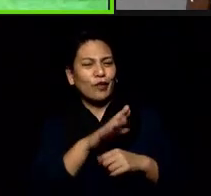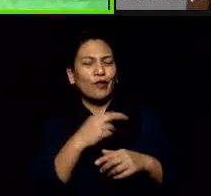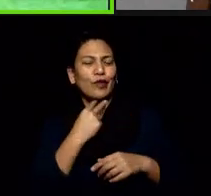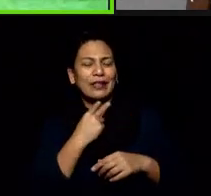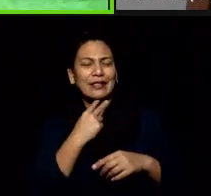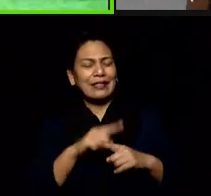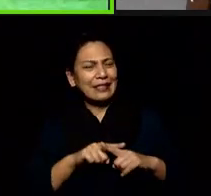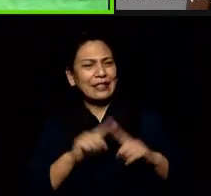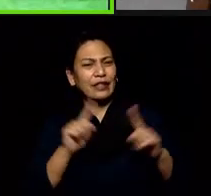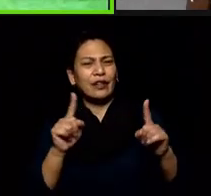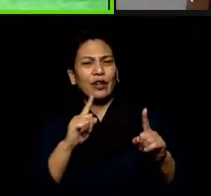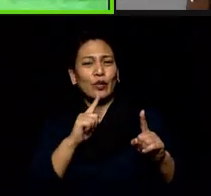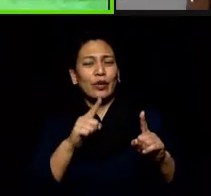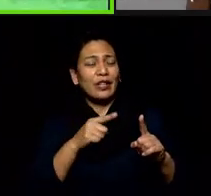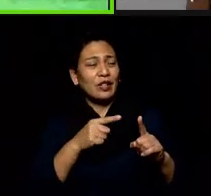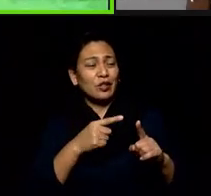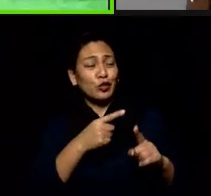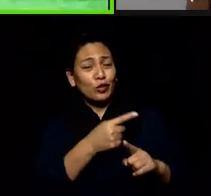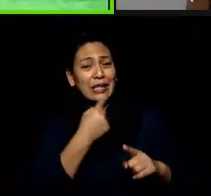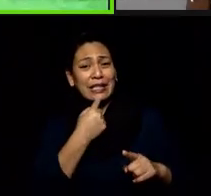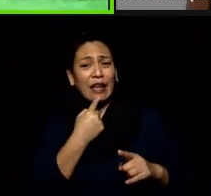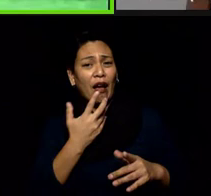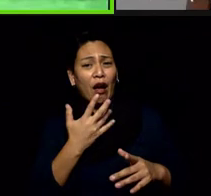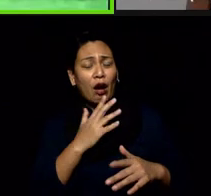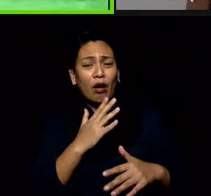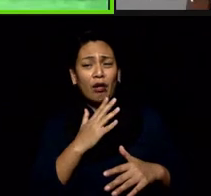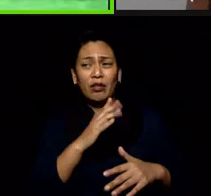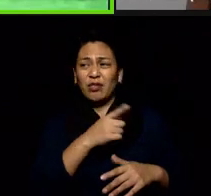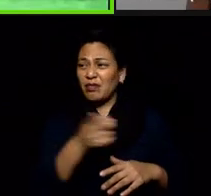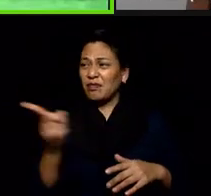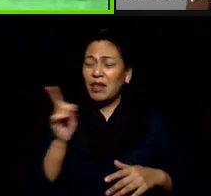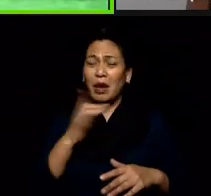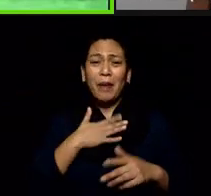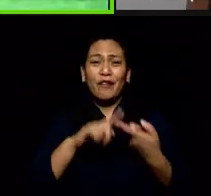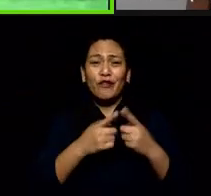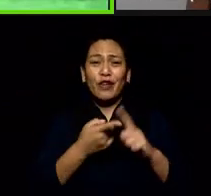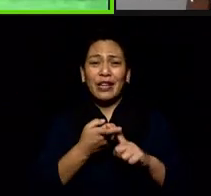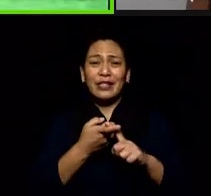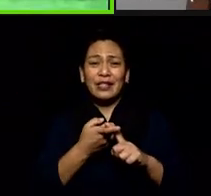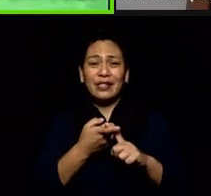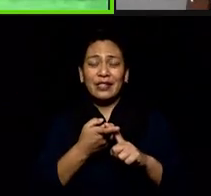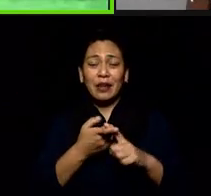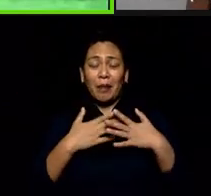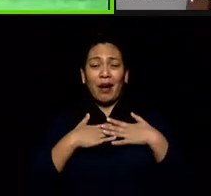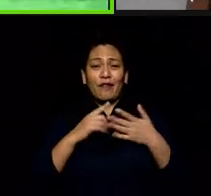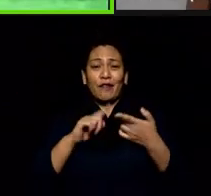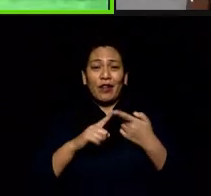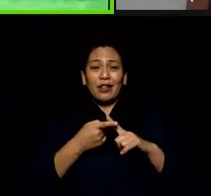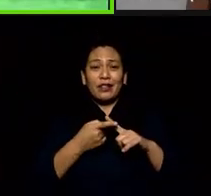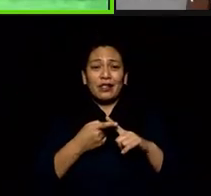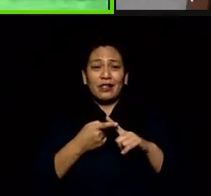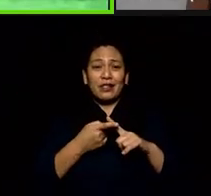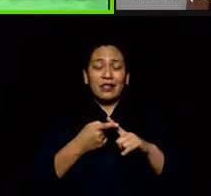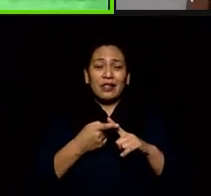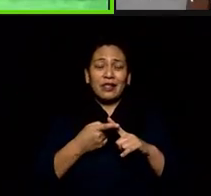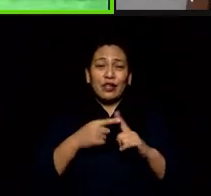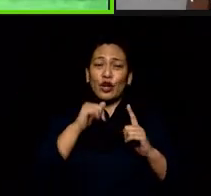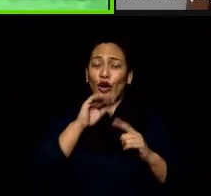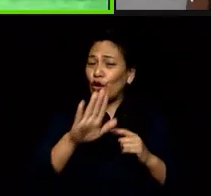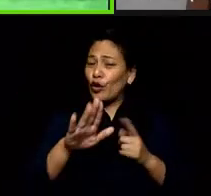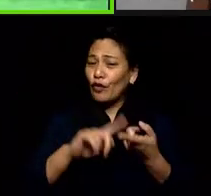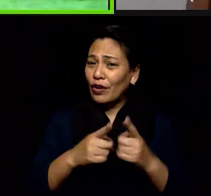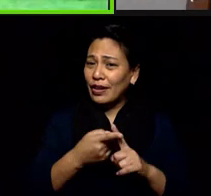know, at that point, you said they're all my friends, like they're all my friends, meaning my friends, not your friends, my friends, and